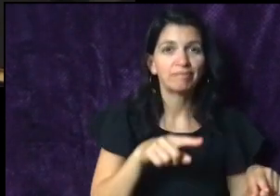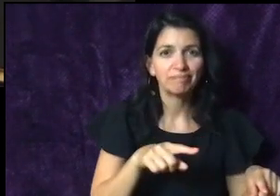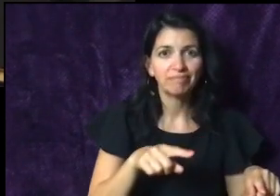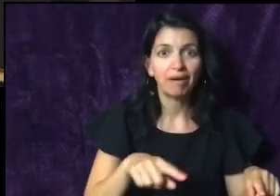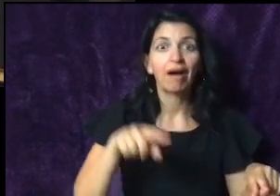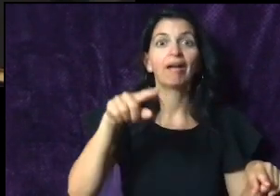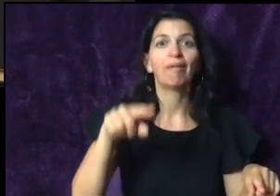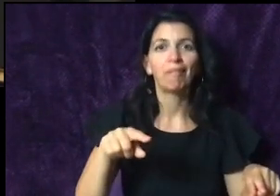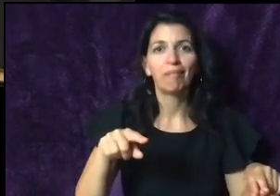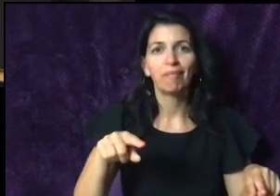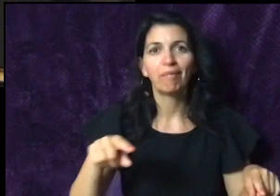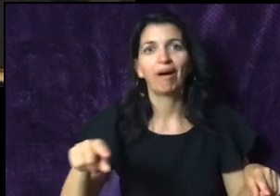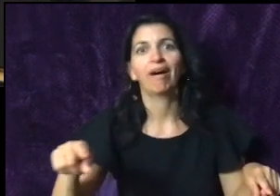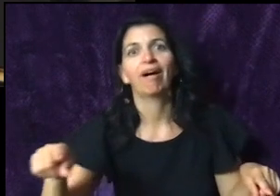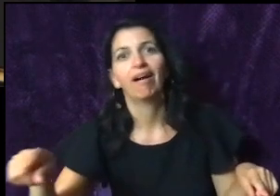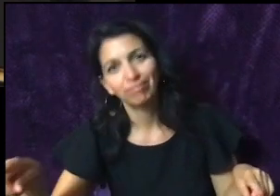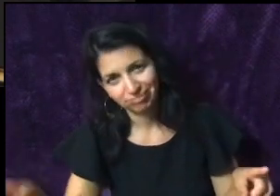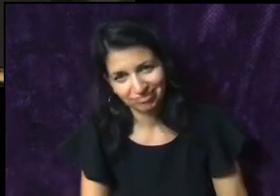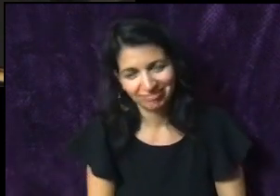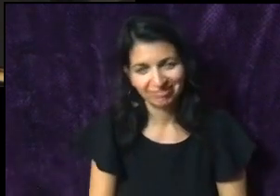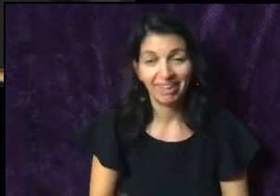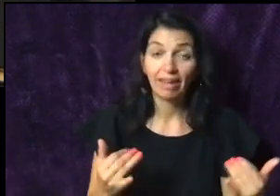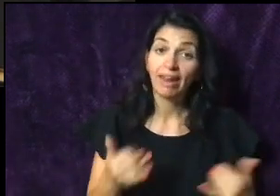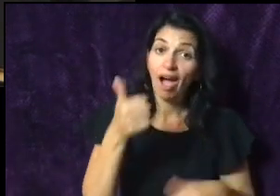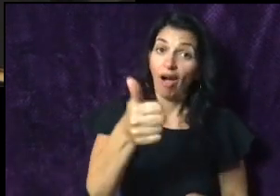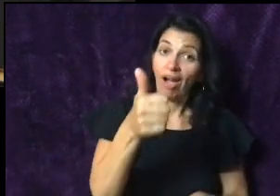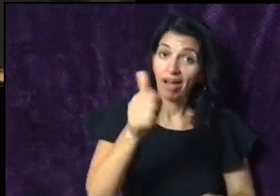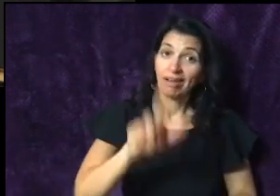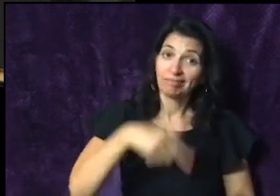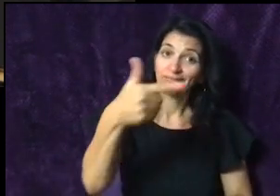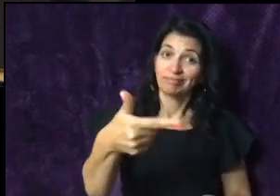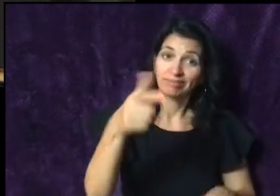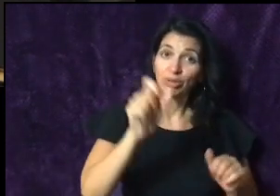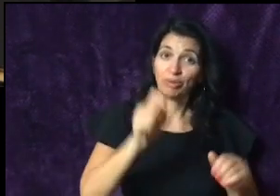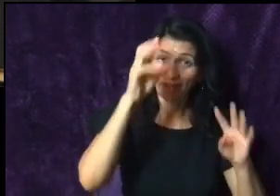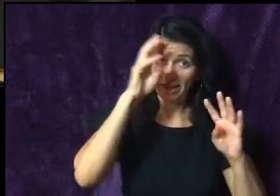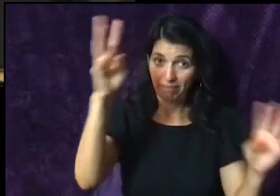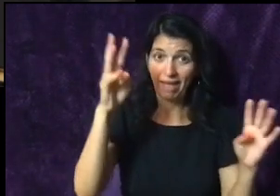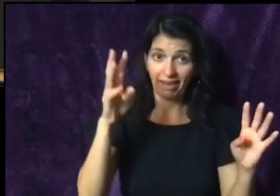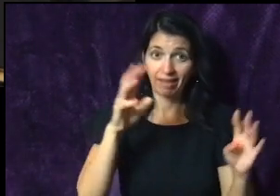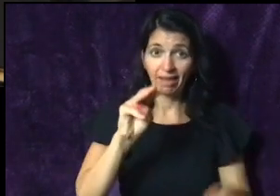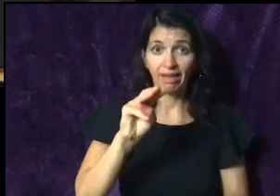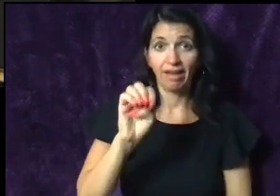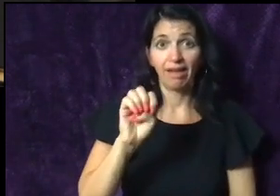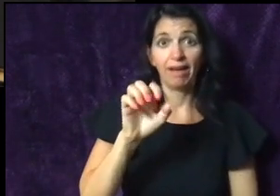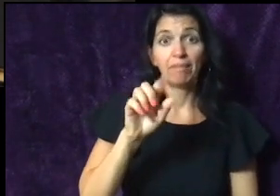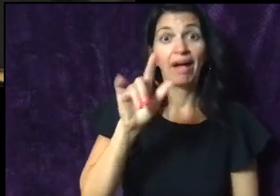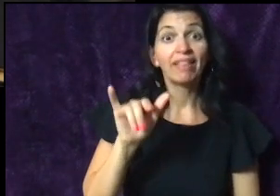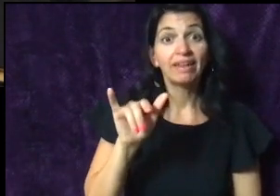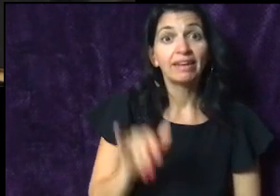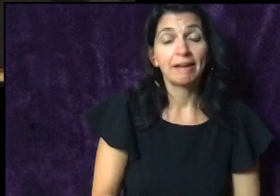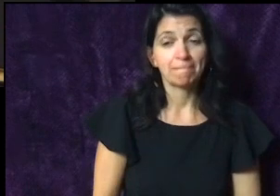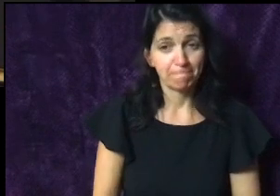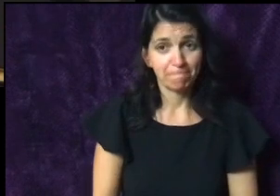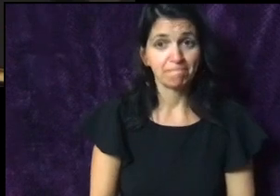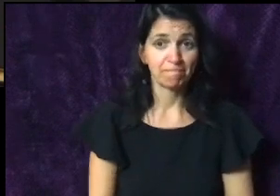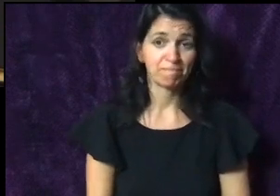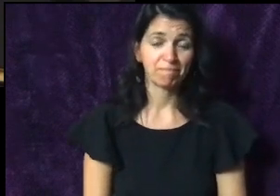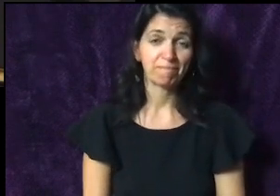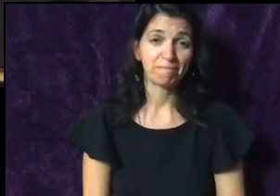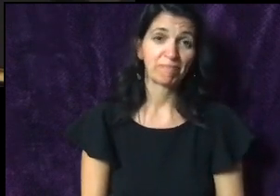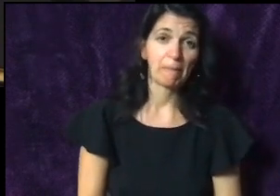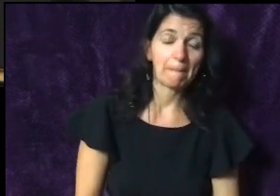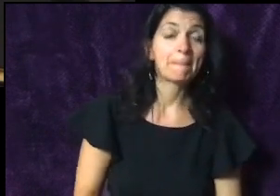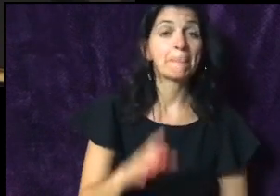ba-dum. Very slow. So now you can make a melody. And you know what? Why don't we go through and do one for each of the